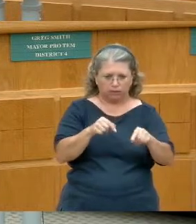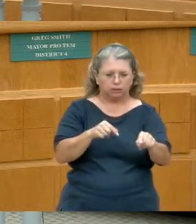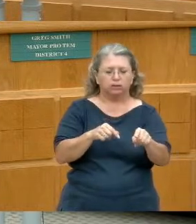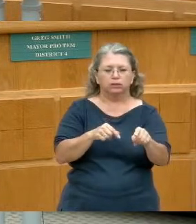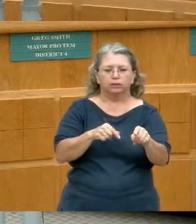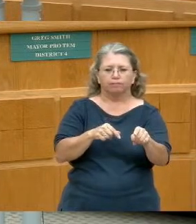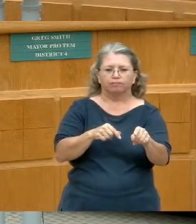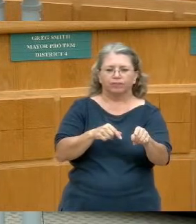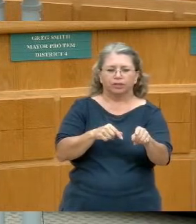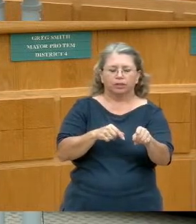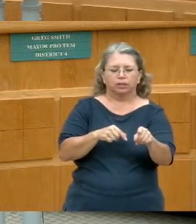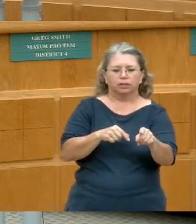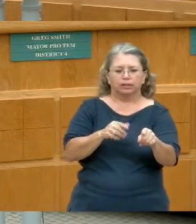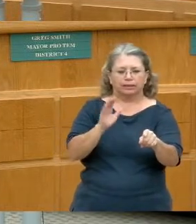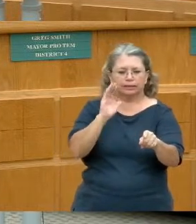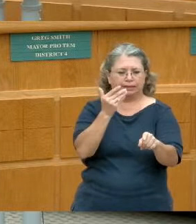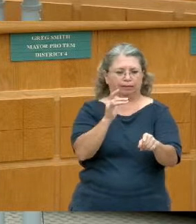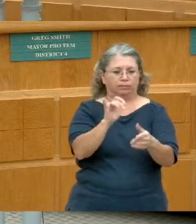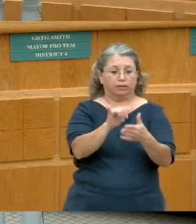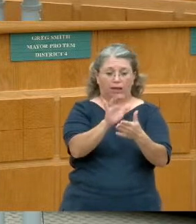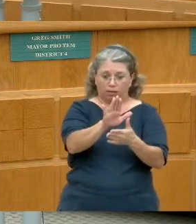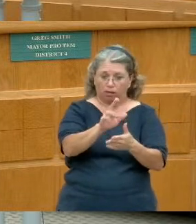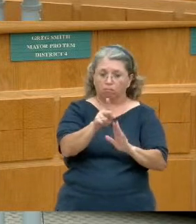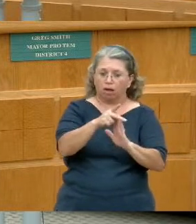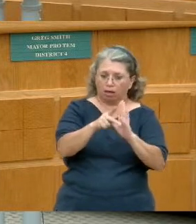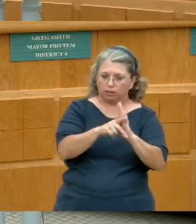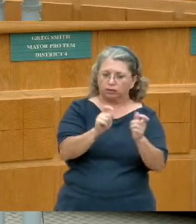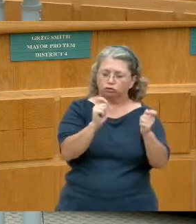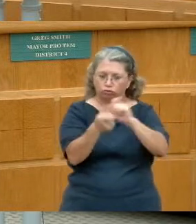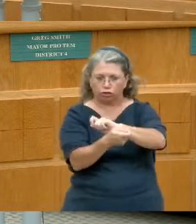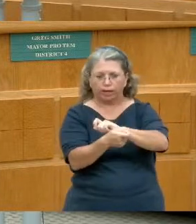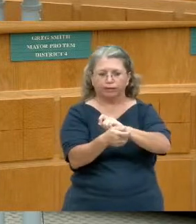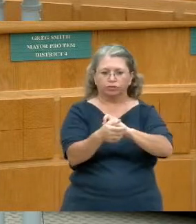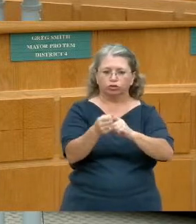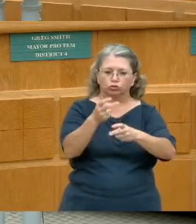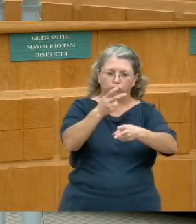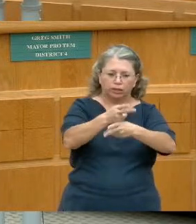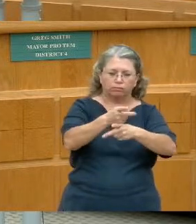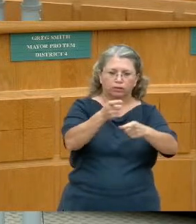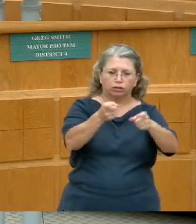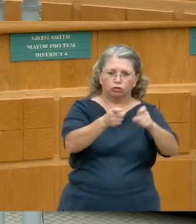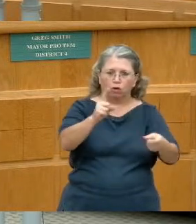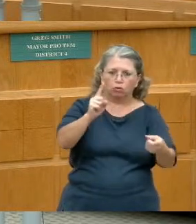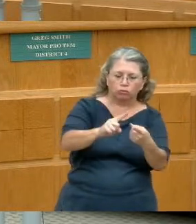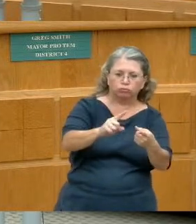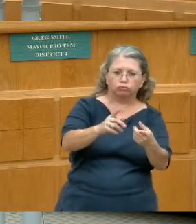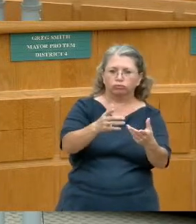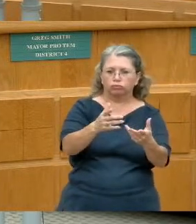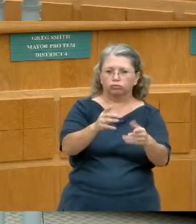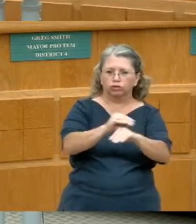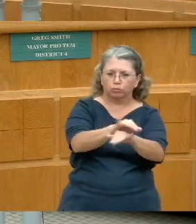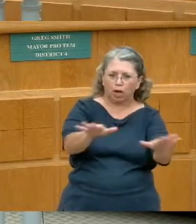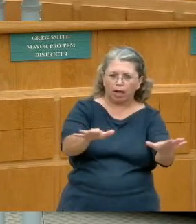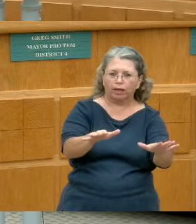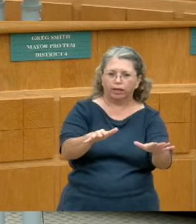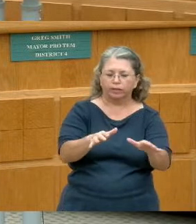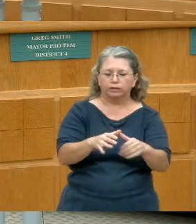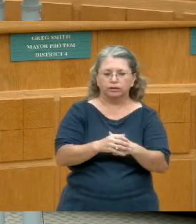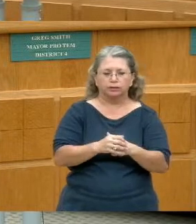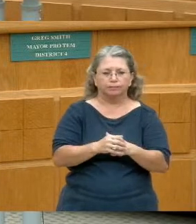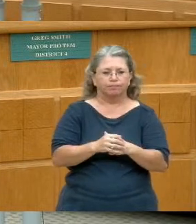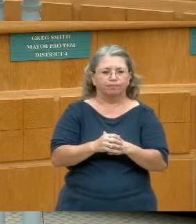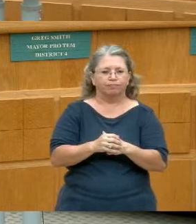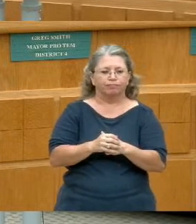were changed to control the spread of COVID-19 in those places where it was occurring. And the lesson here is that if you